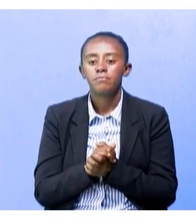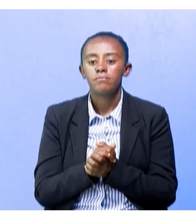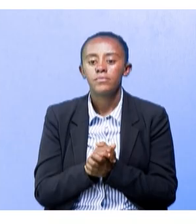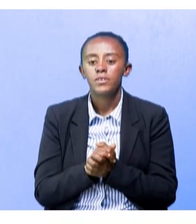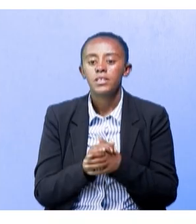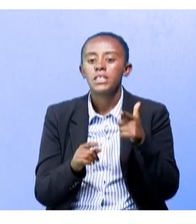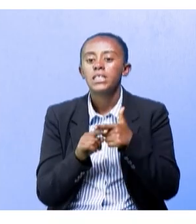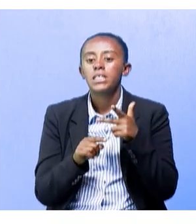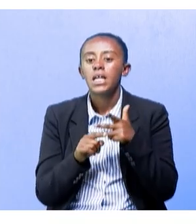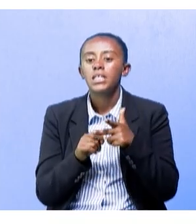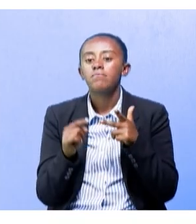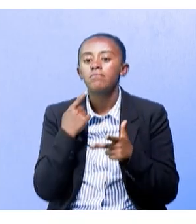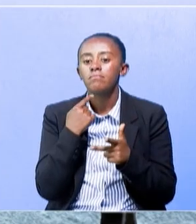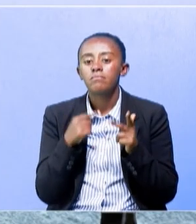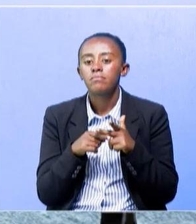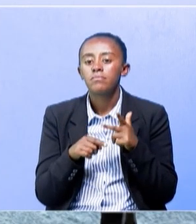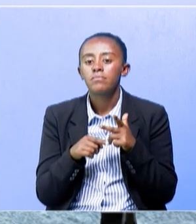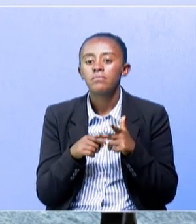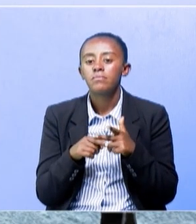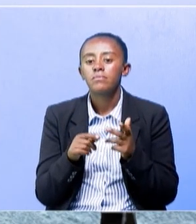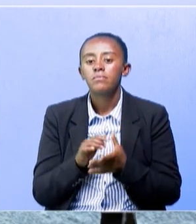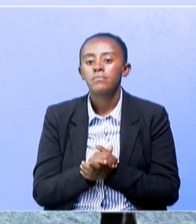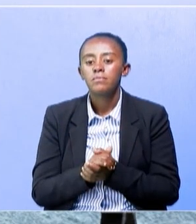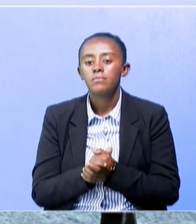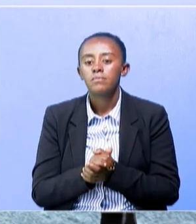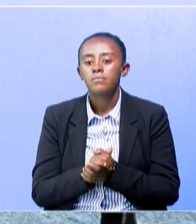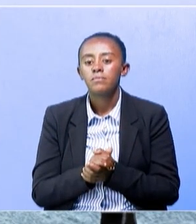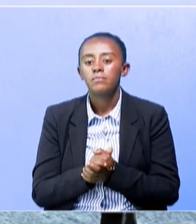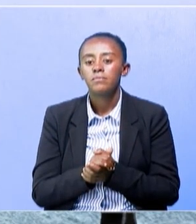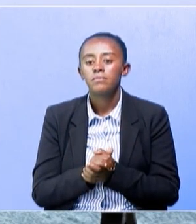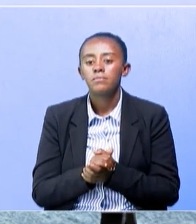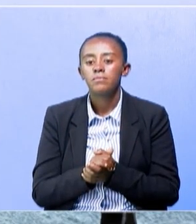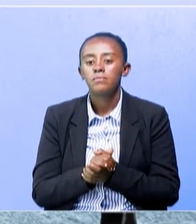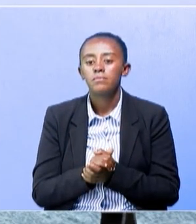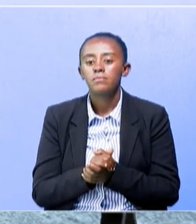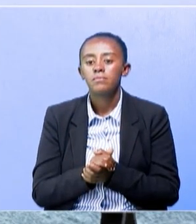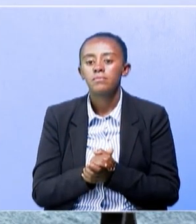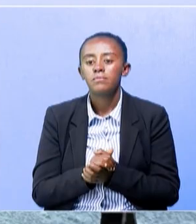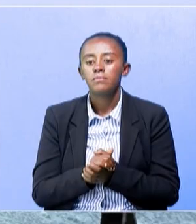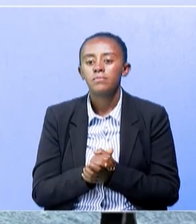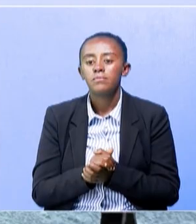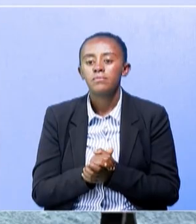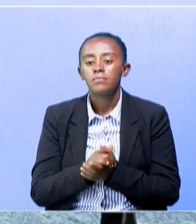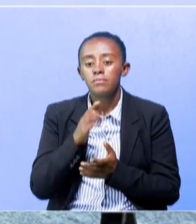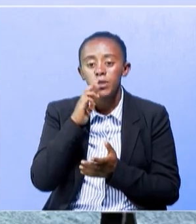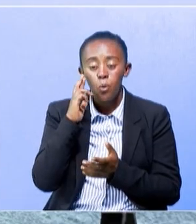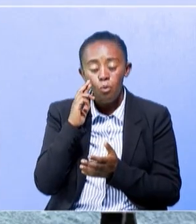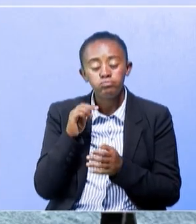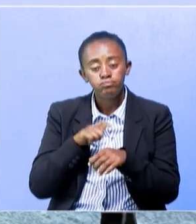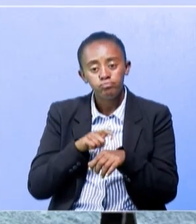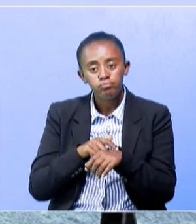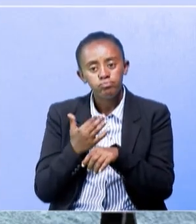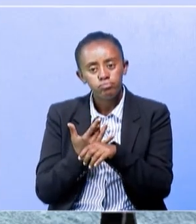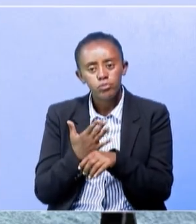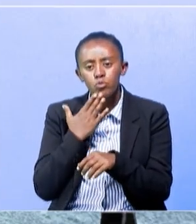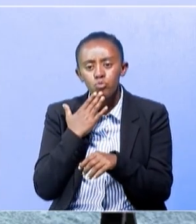about the third? The third, because they went early, they found a good